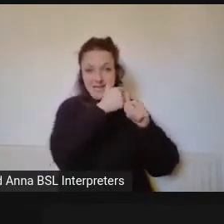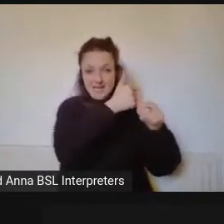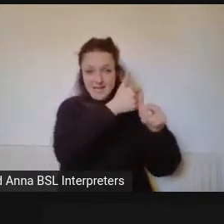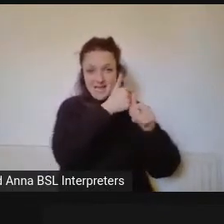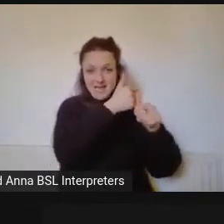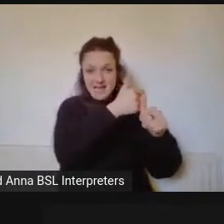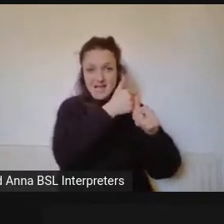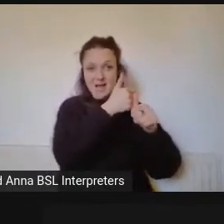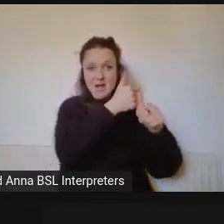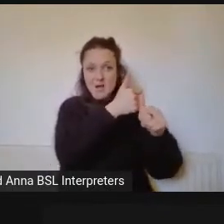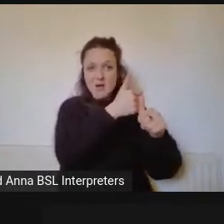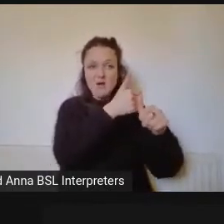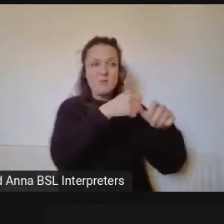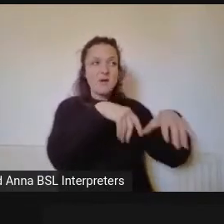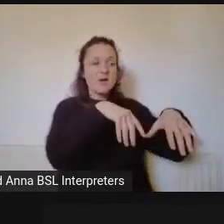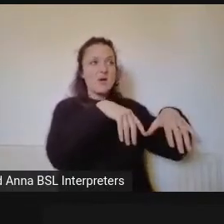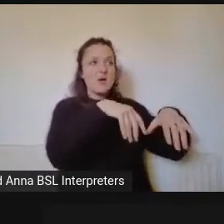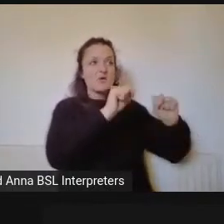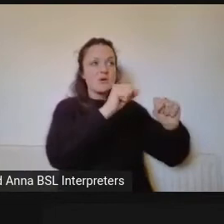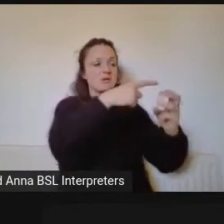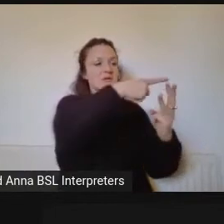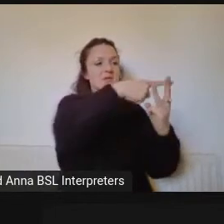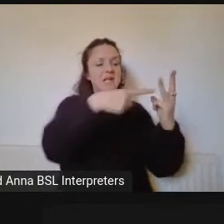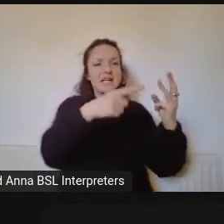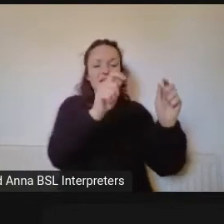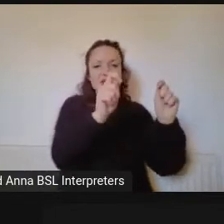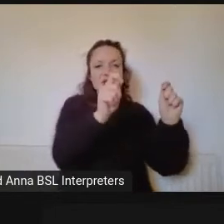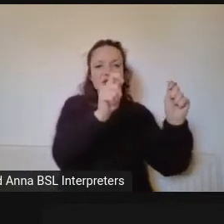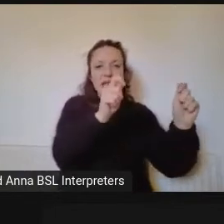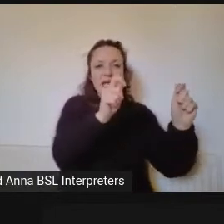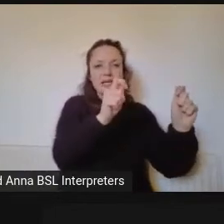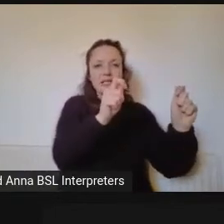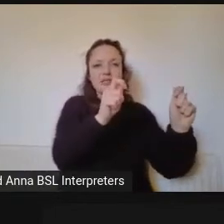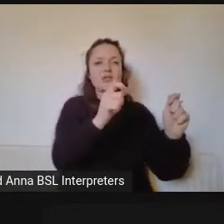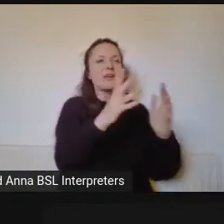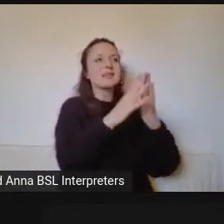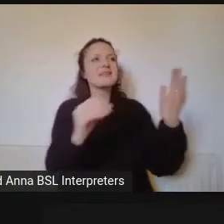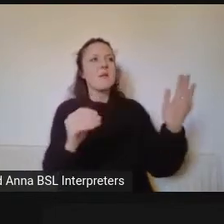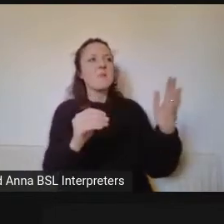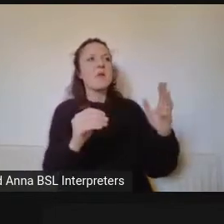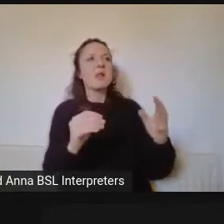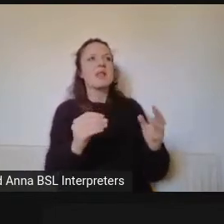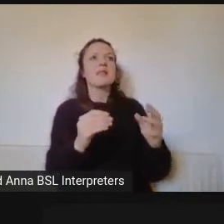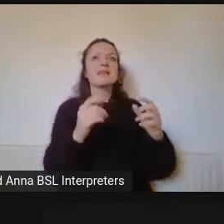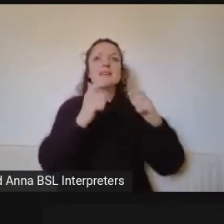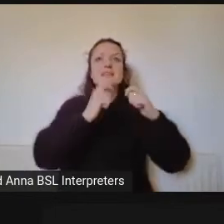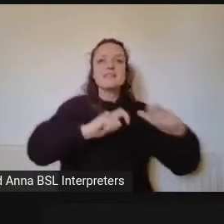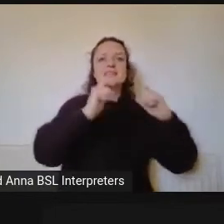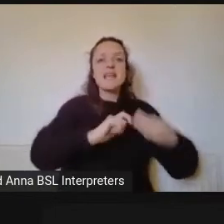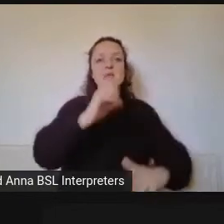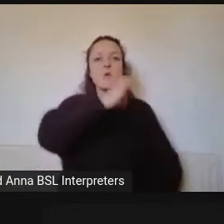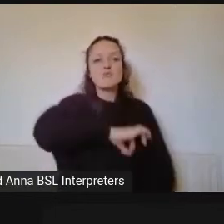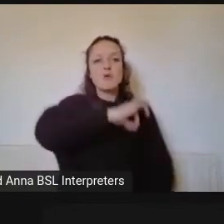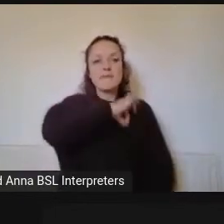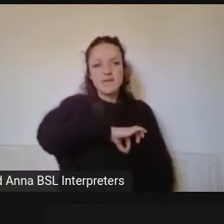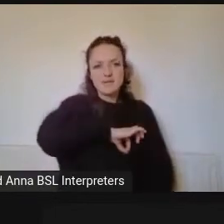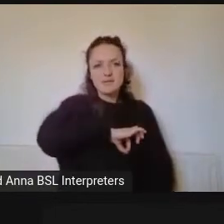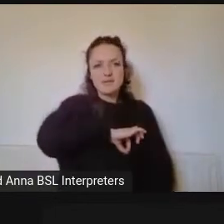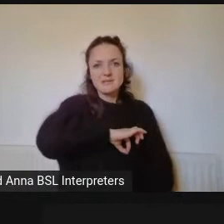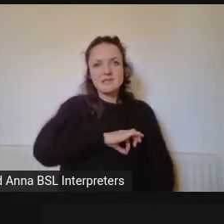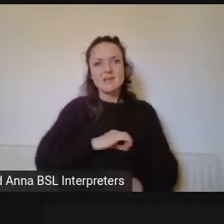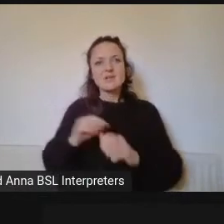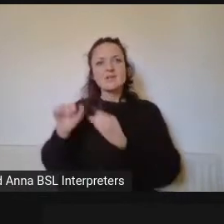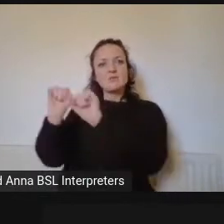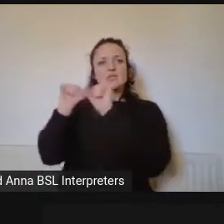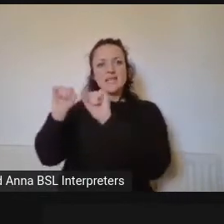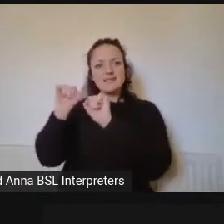start to change the conversation to look at sustainable profits. And I don't think it's a hard conversation to have.